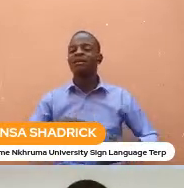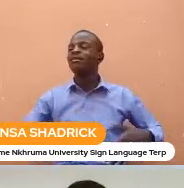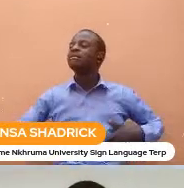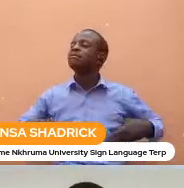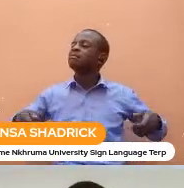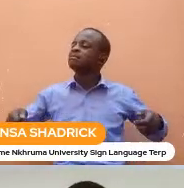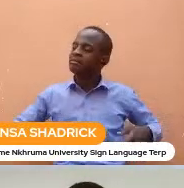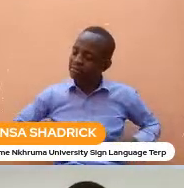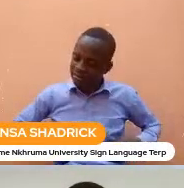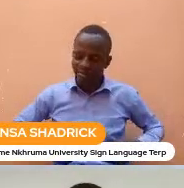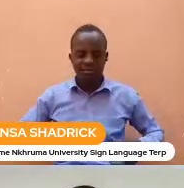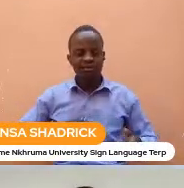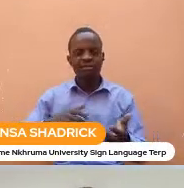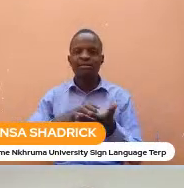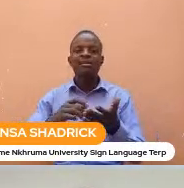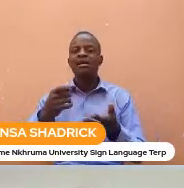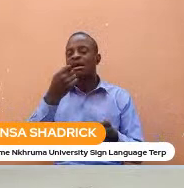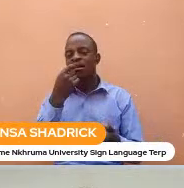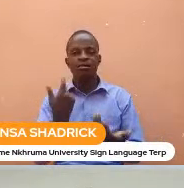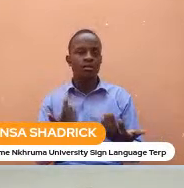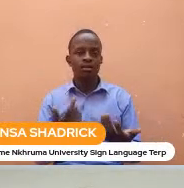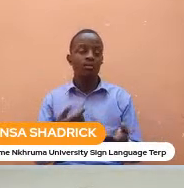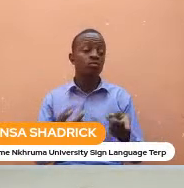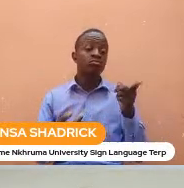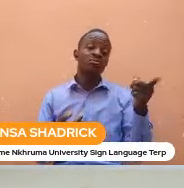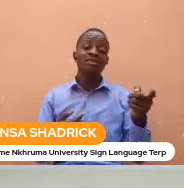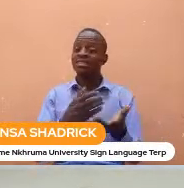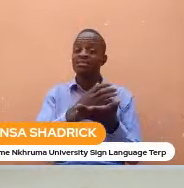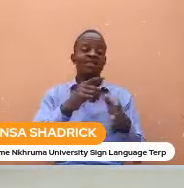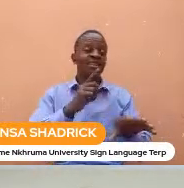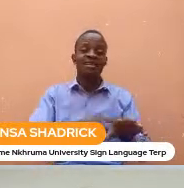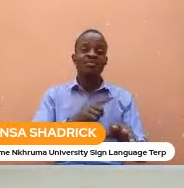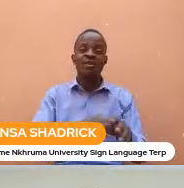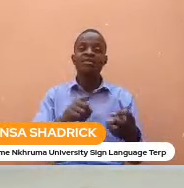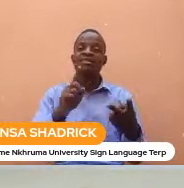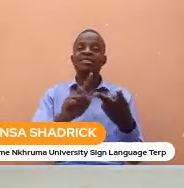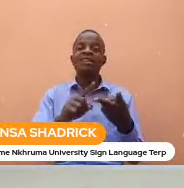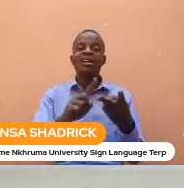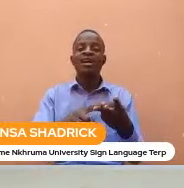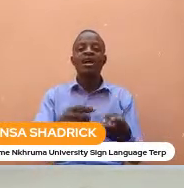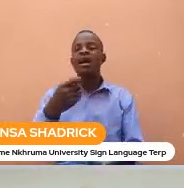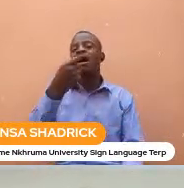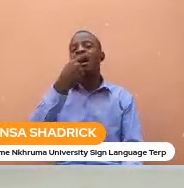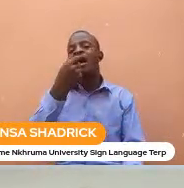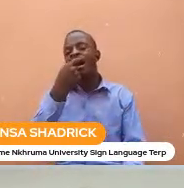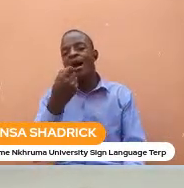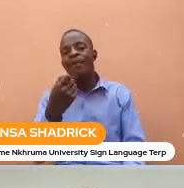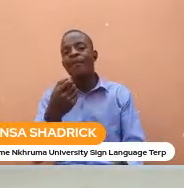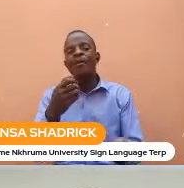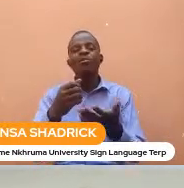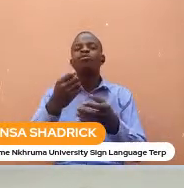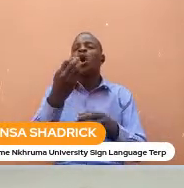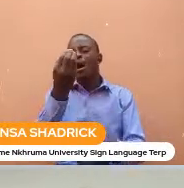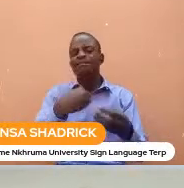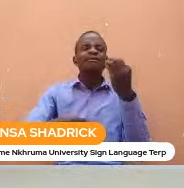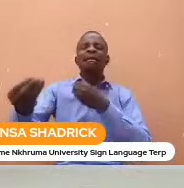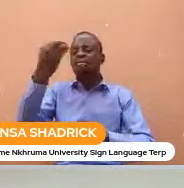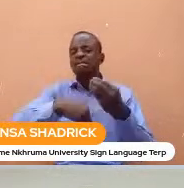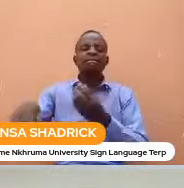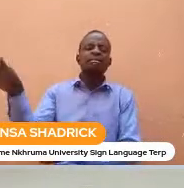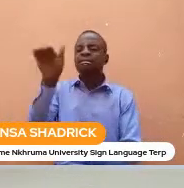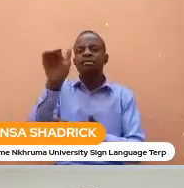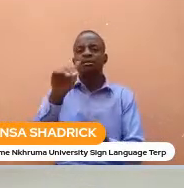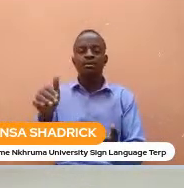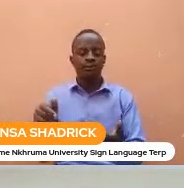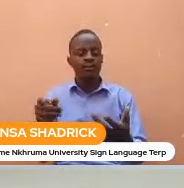usually get hungry, and of course, mood swings. You know how most of the contraceptives are hormonal, so